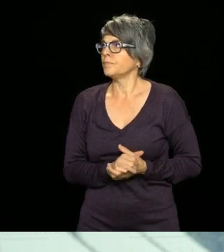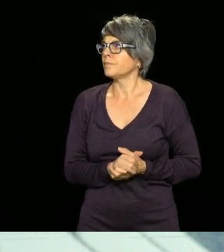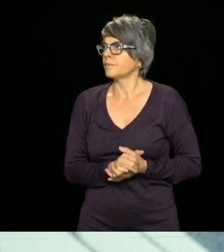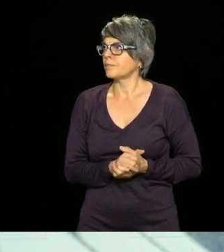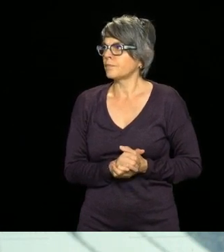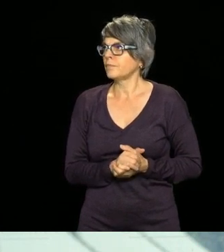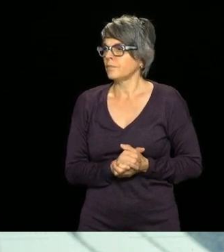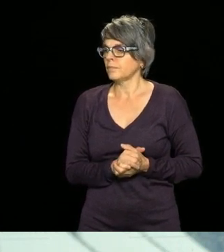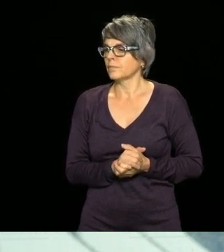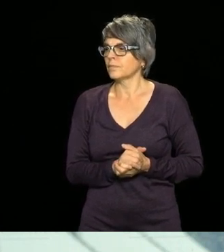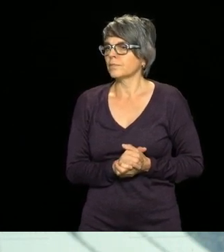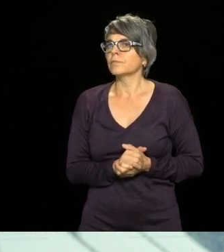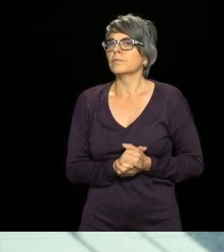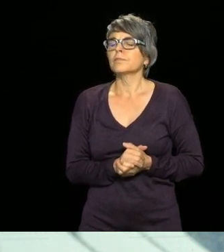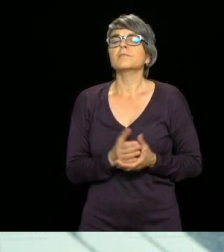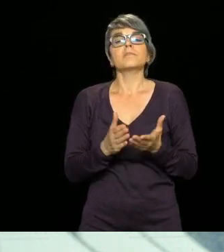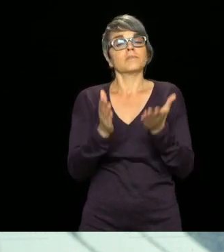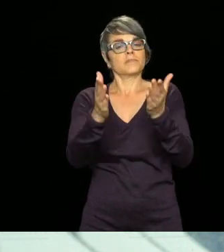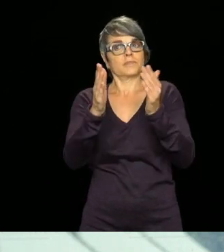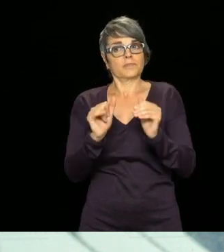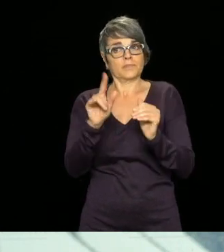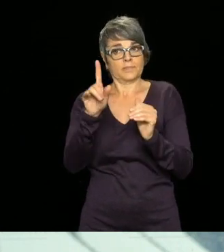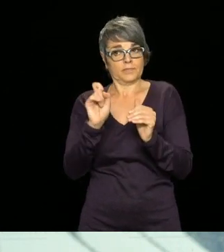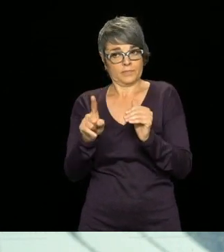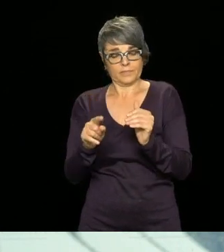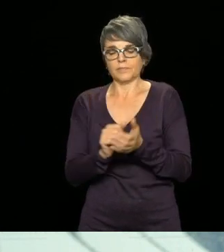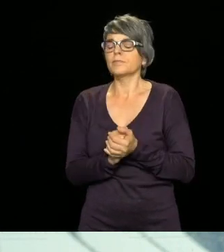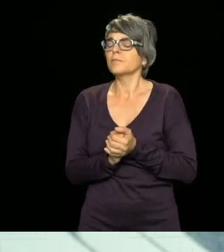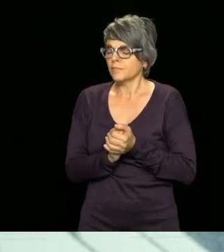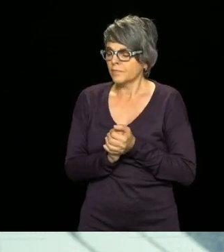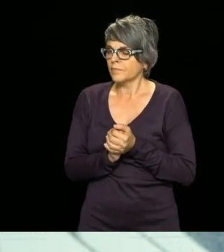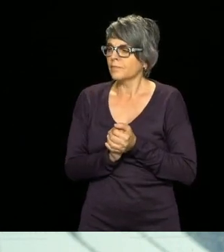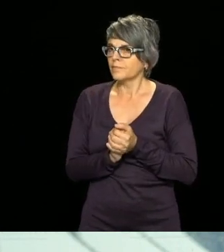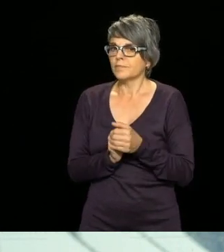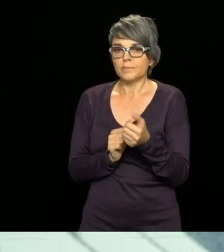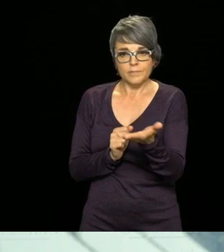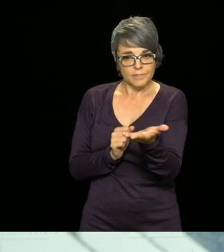Next question is from Lisa Houston, News